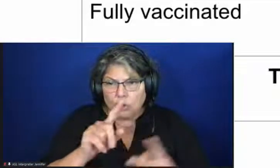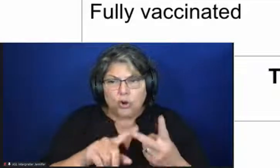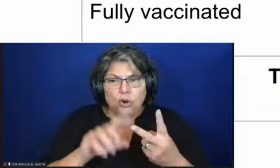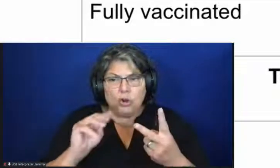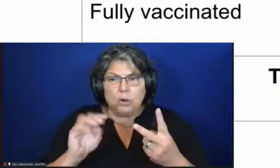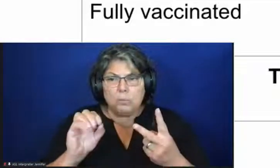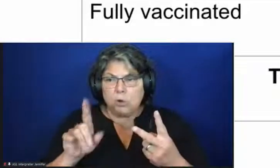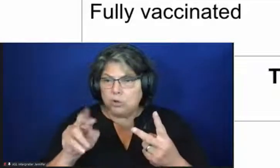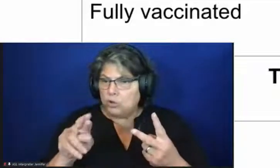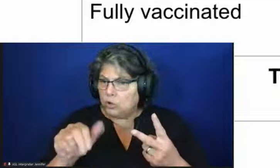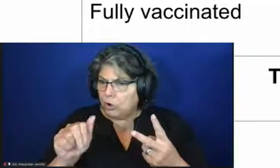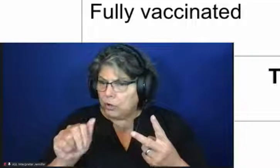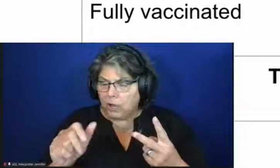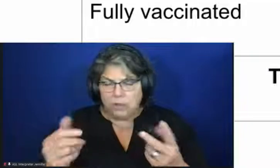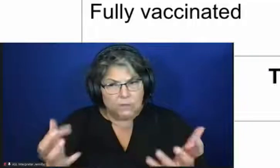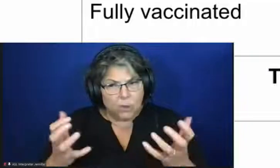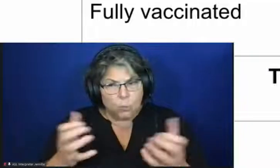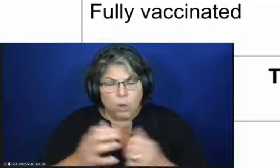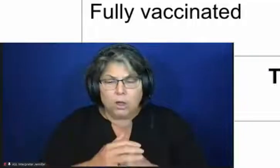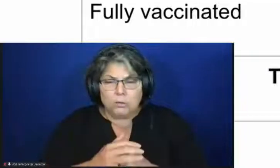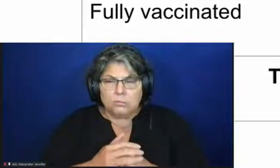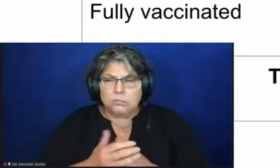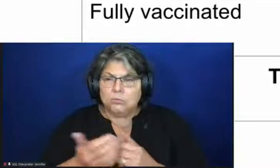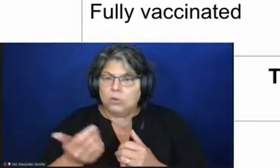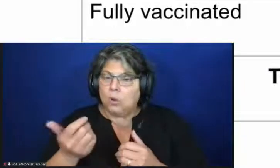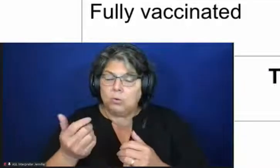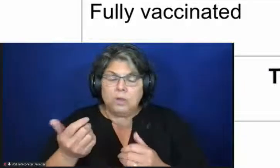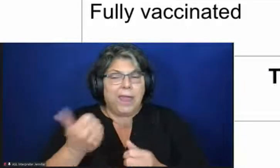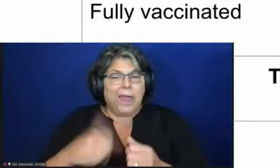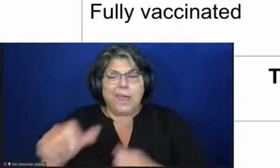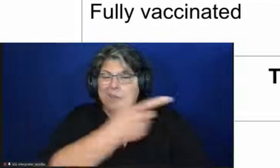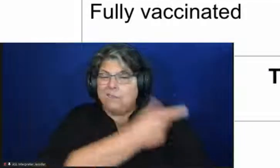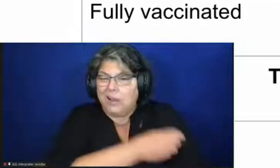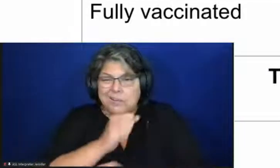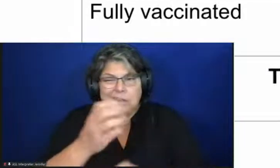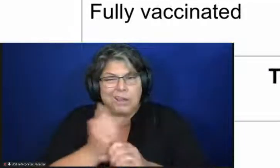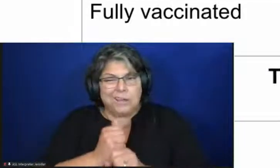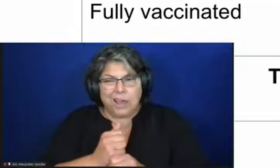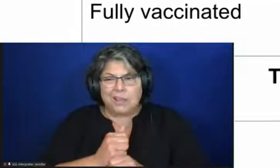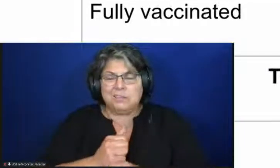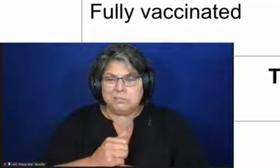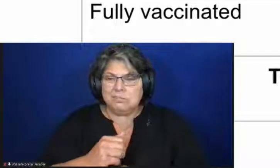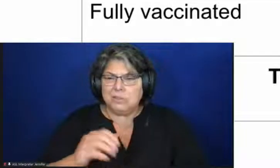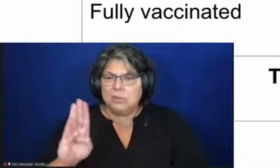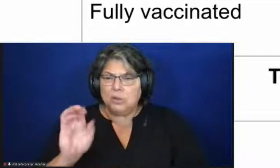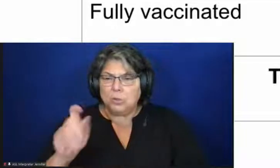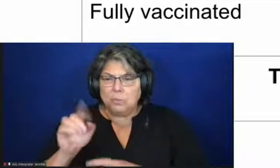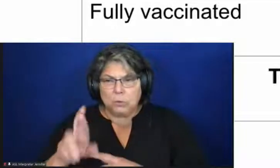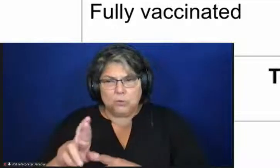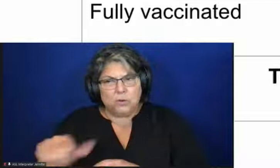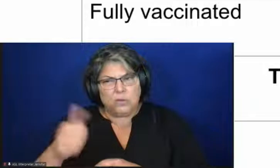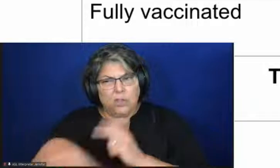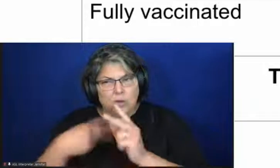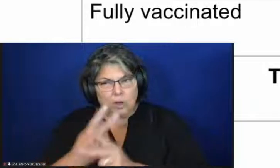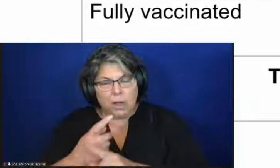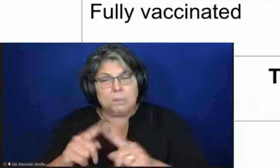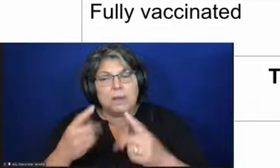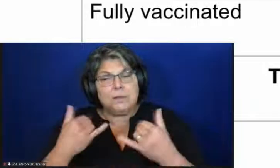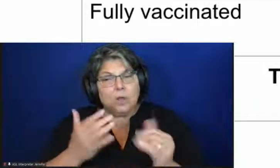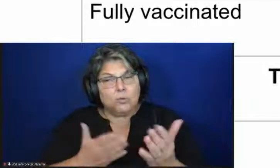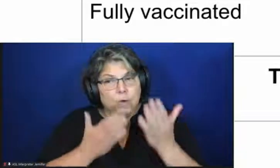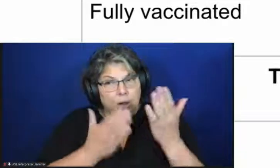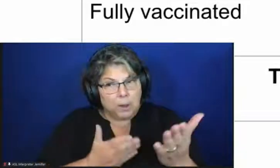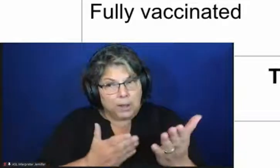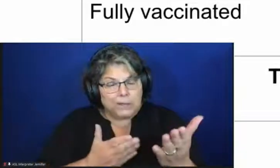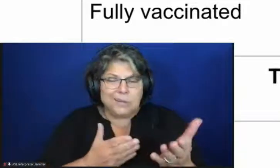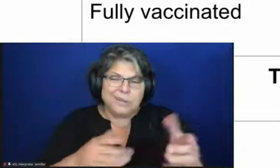any vaccine can be followed by another brand for a booster, though recommendations are still to stay within the